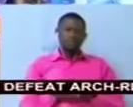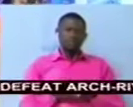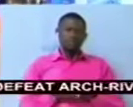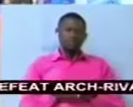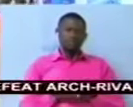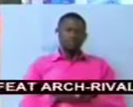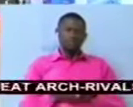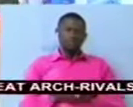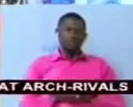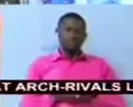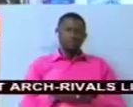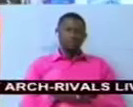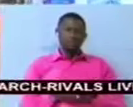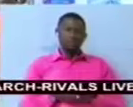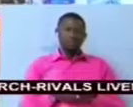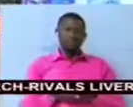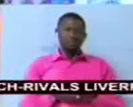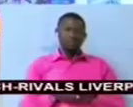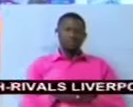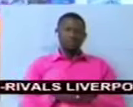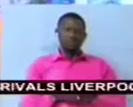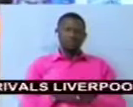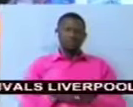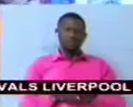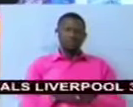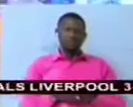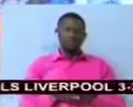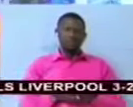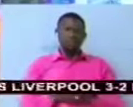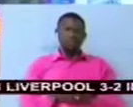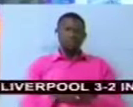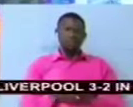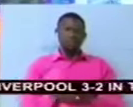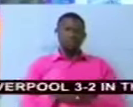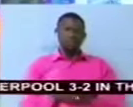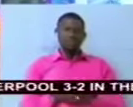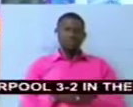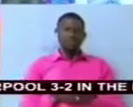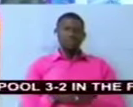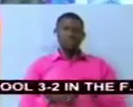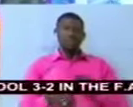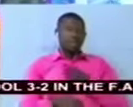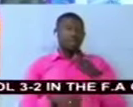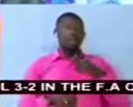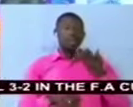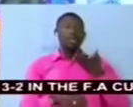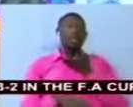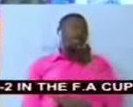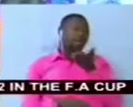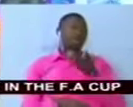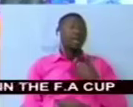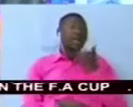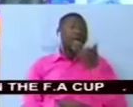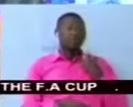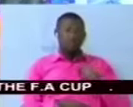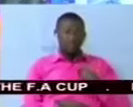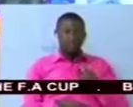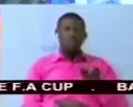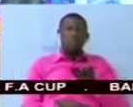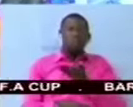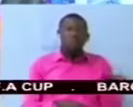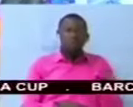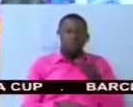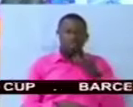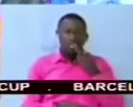bolé li ci naka ci drug squad yi lutax nga joxe information bi. And ask me why I relayed the information to the drug squad.